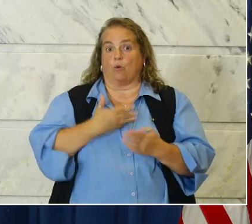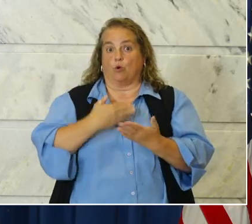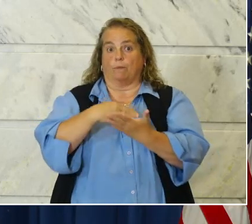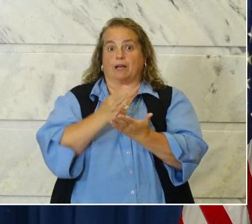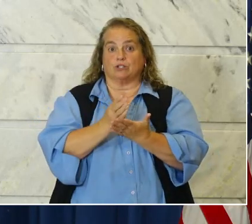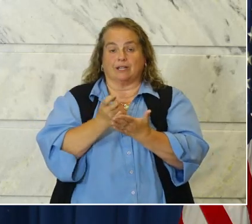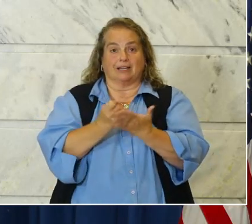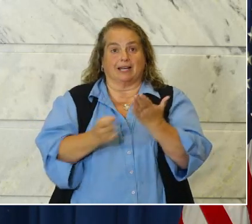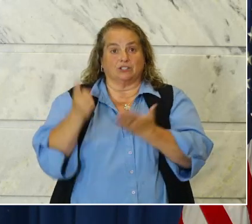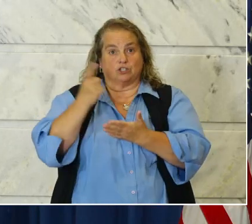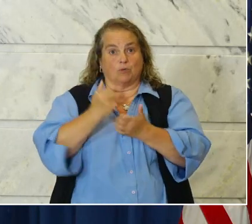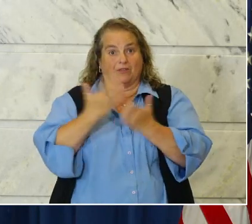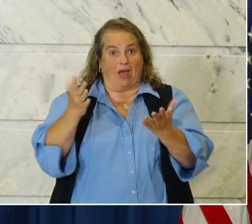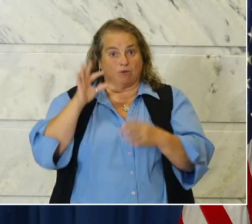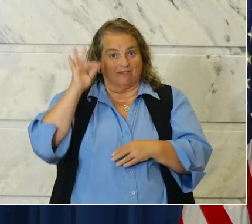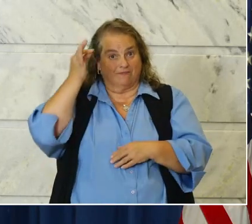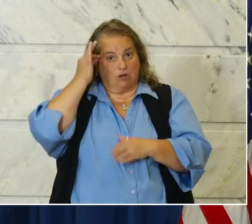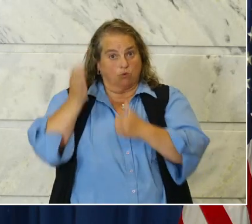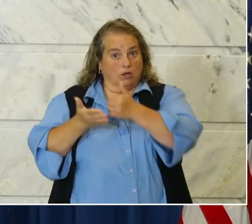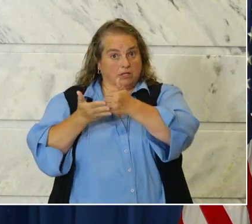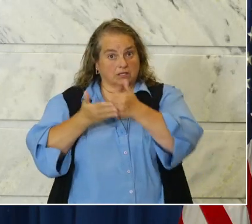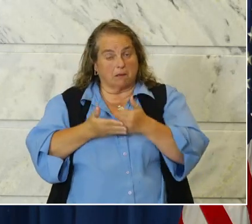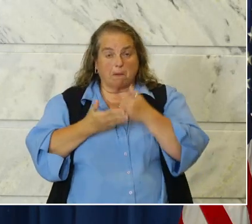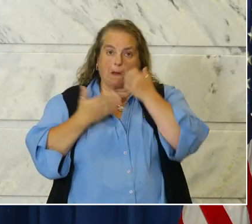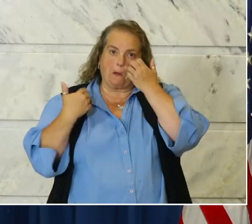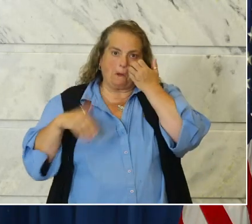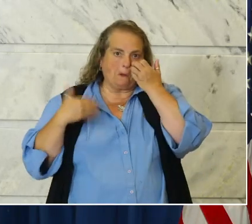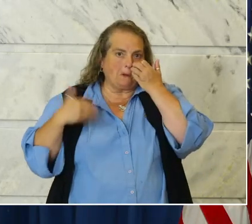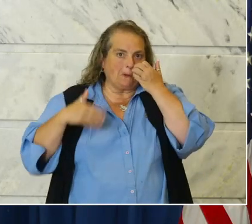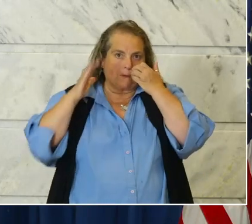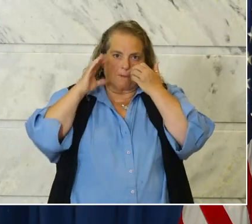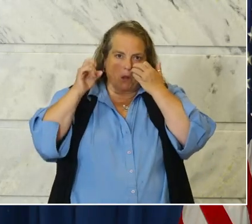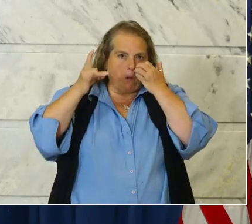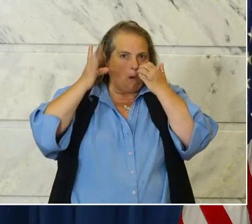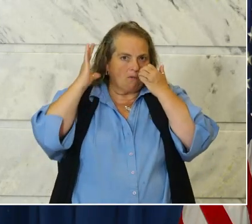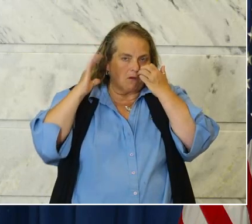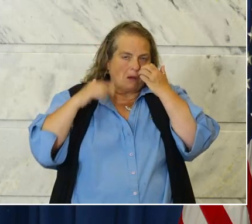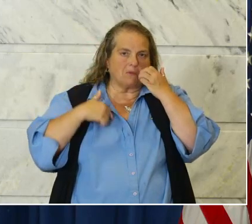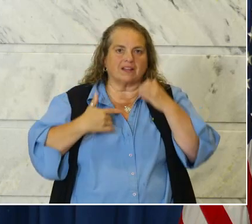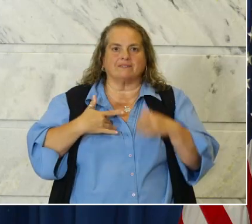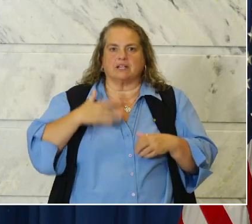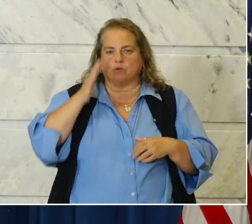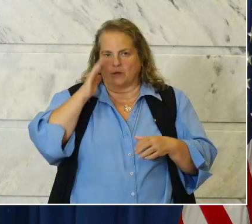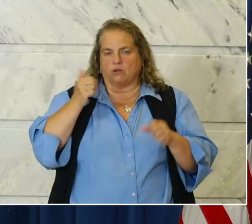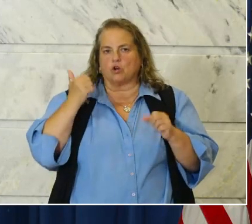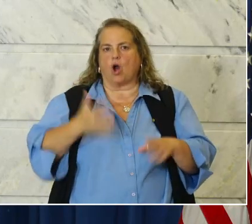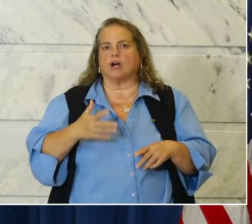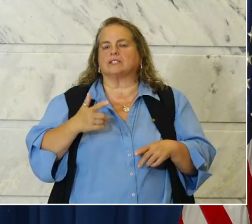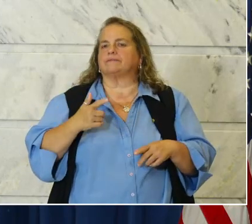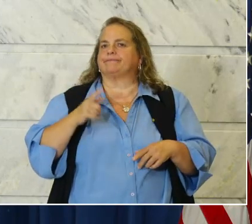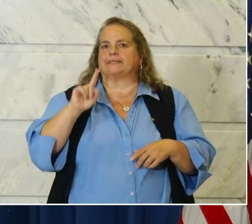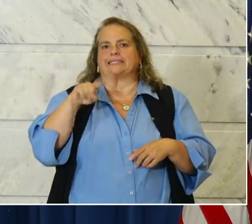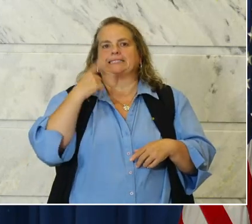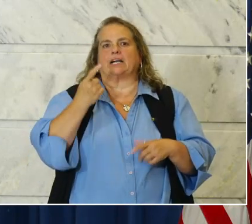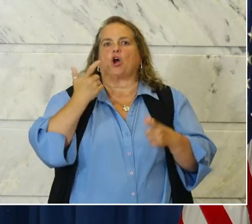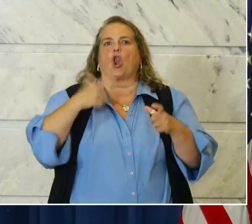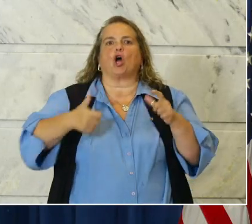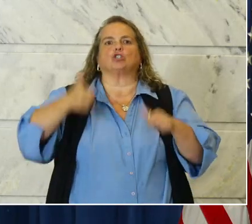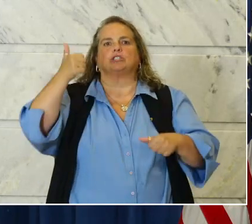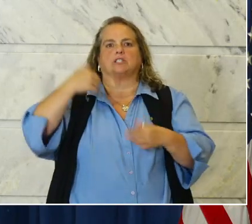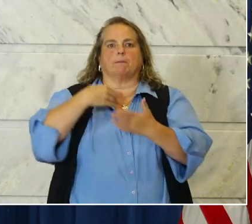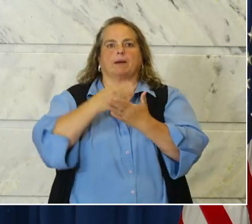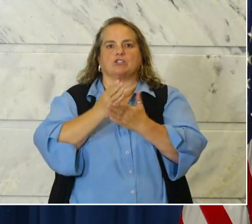year without federal assistance it will be devastating. We believe it could cause the single largest budget cuts in our state's